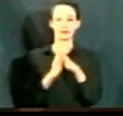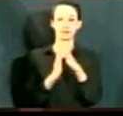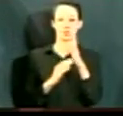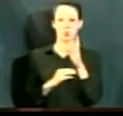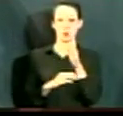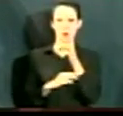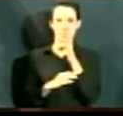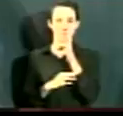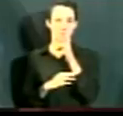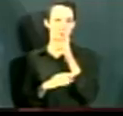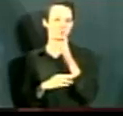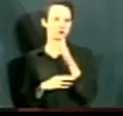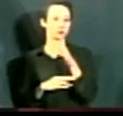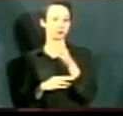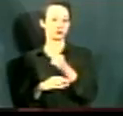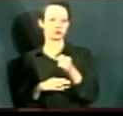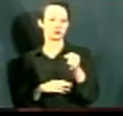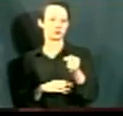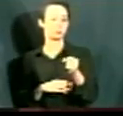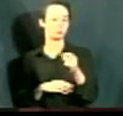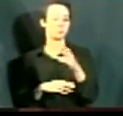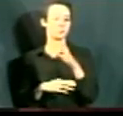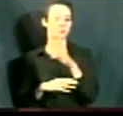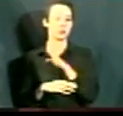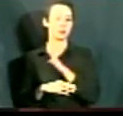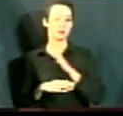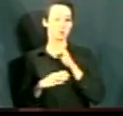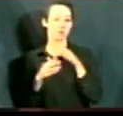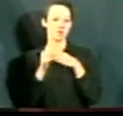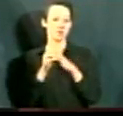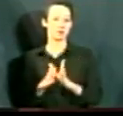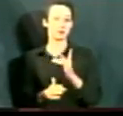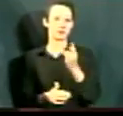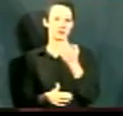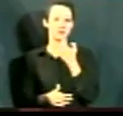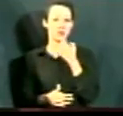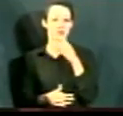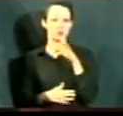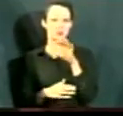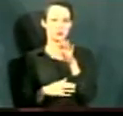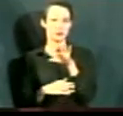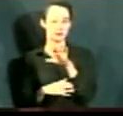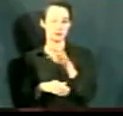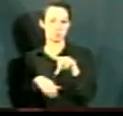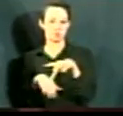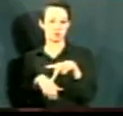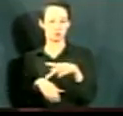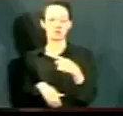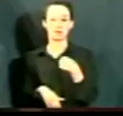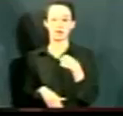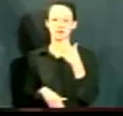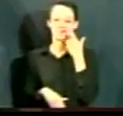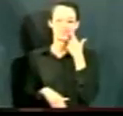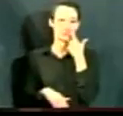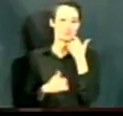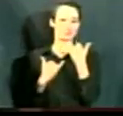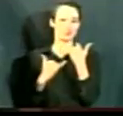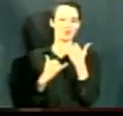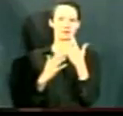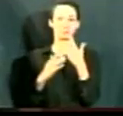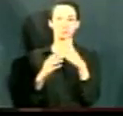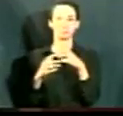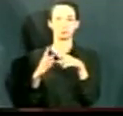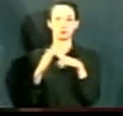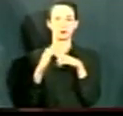coordinators. He said the principals. But I'm just now getting around to getting this guide distributed. Often,